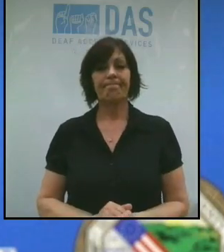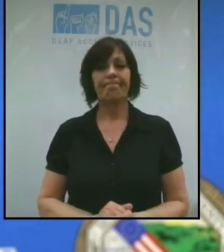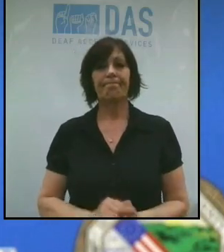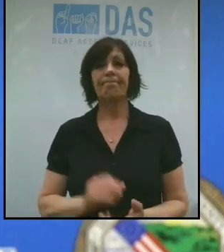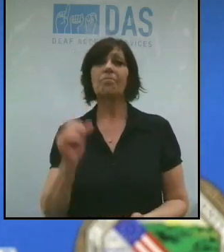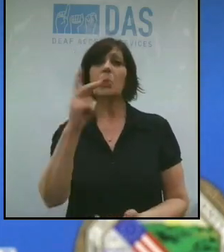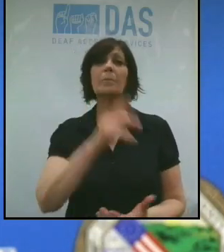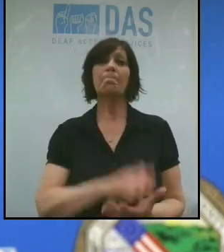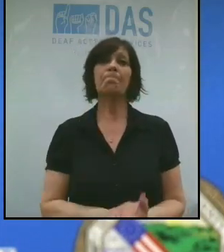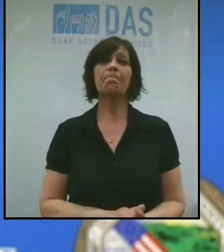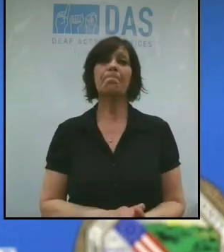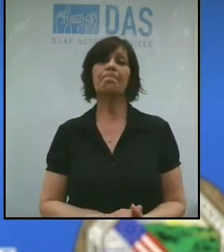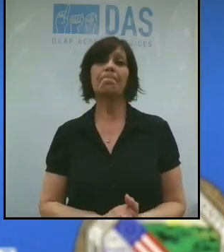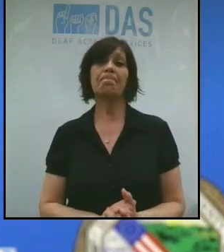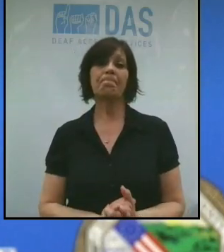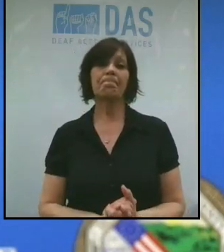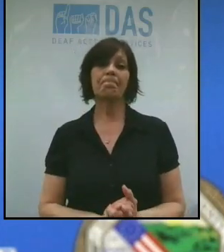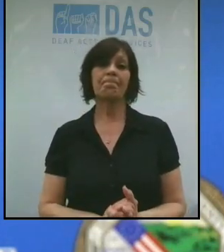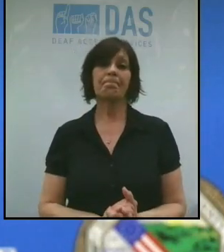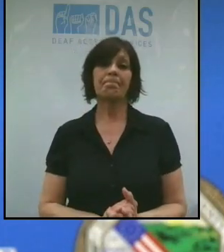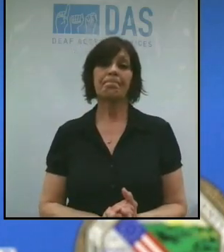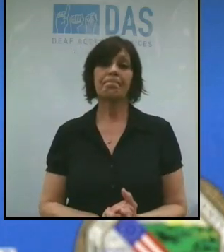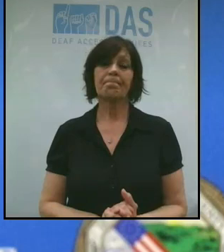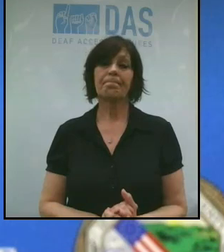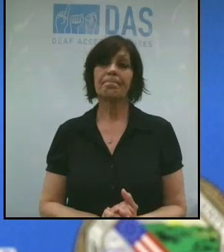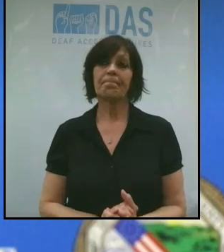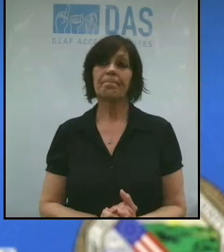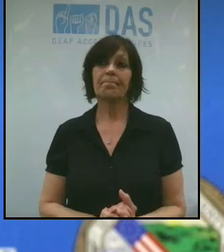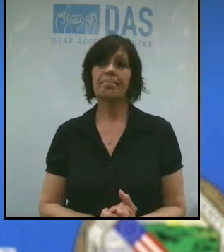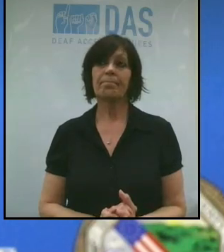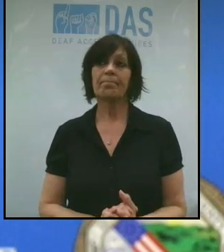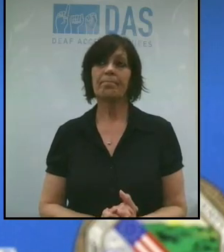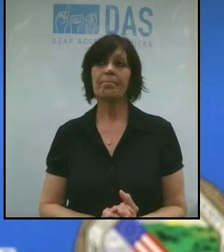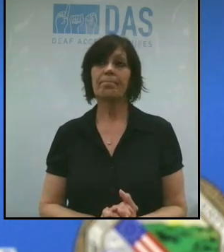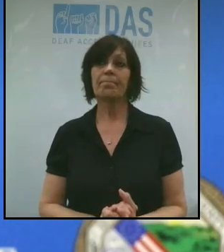Okay. Okay, Michael Mroziak, WBFO, any more?